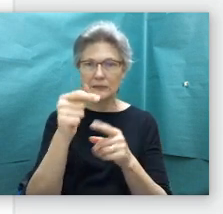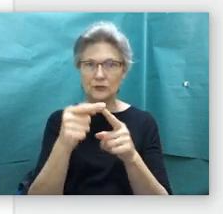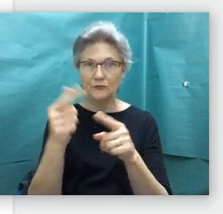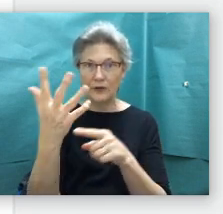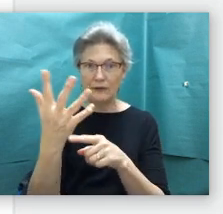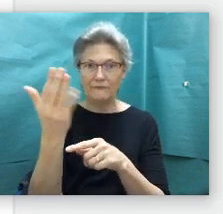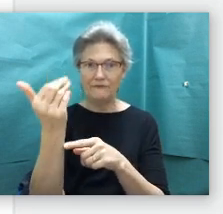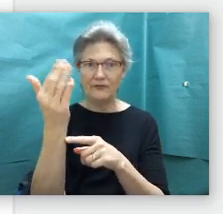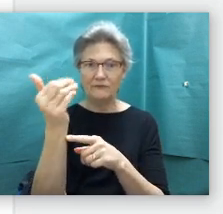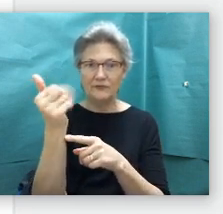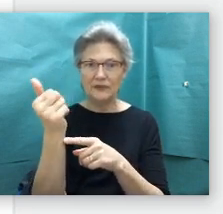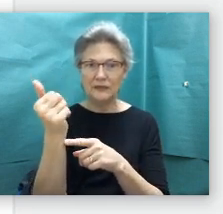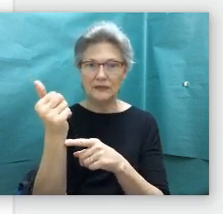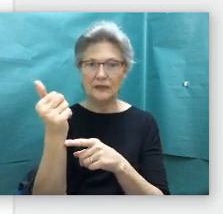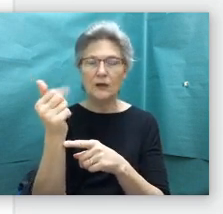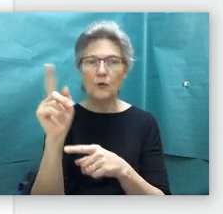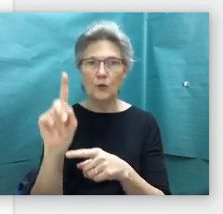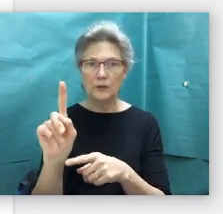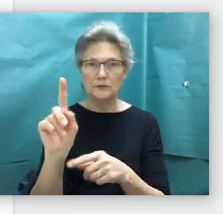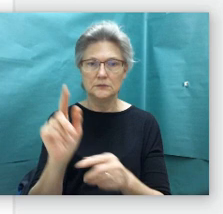to 5, and I have